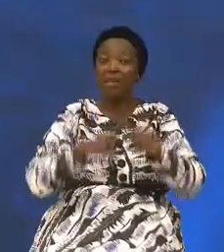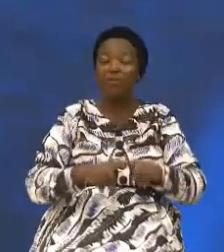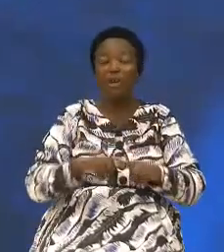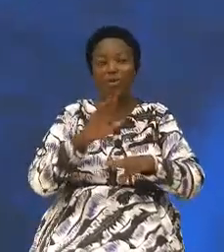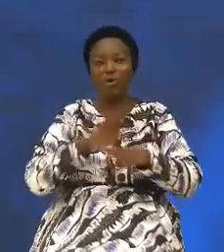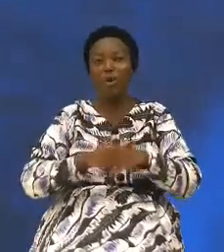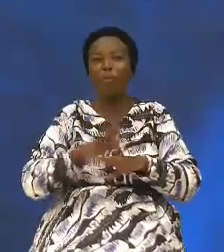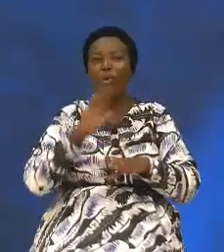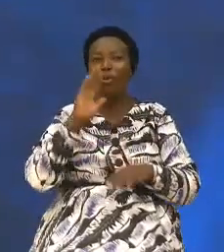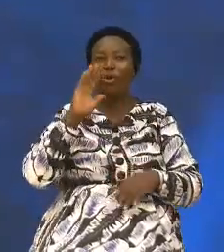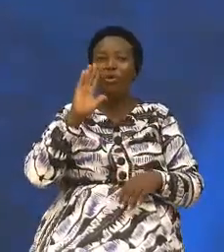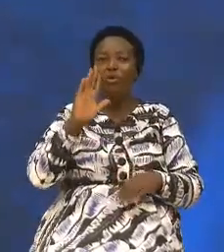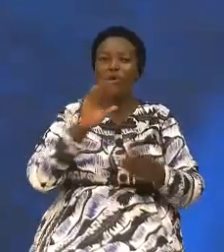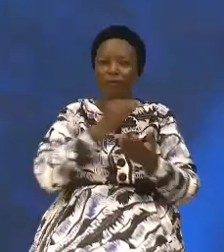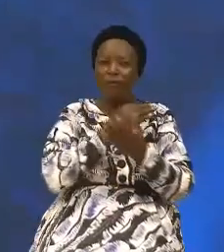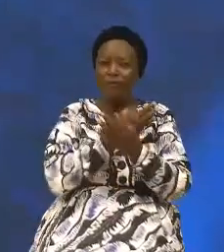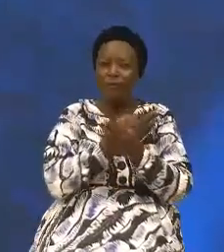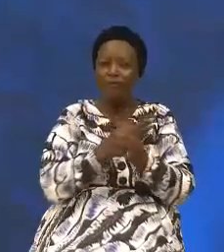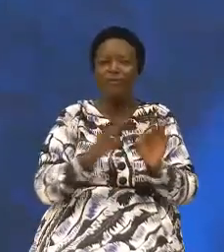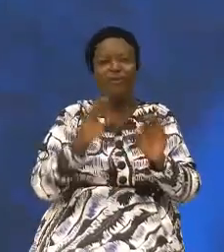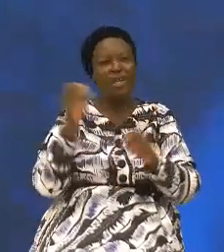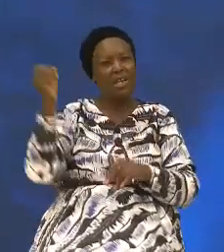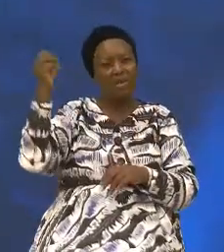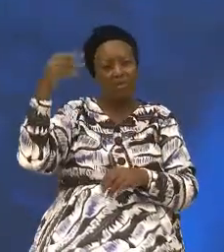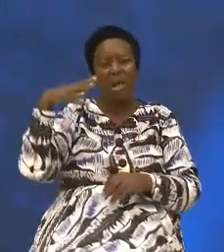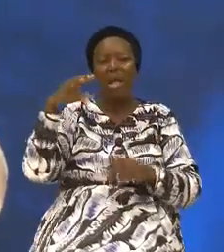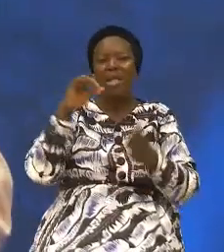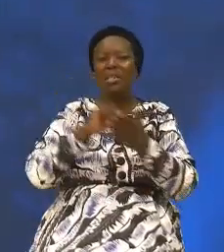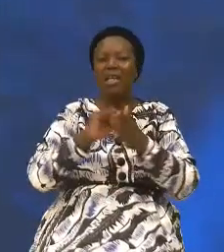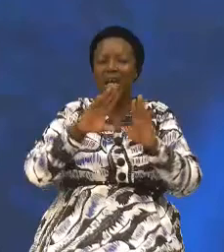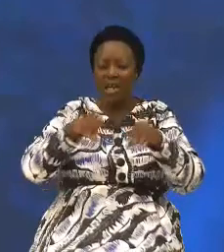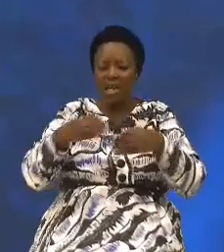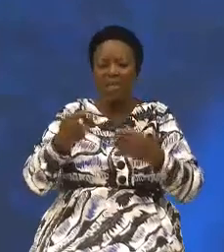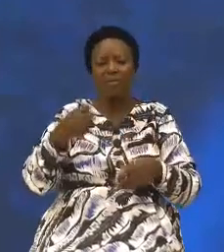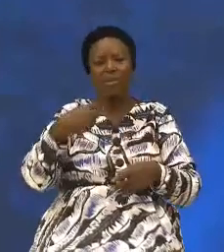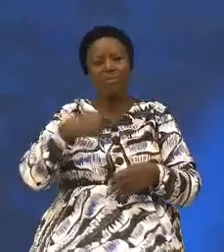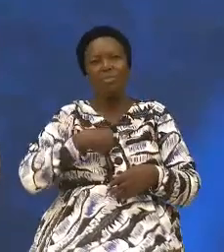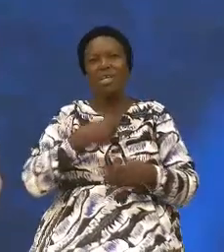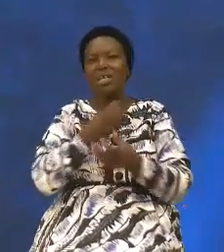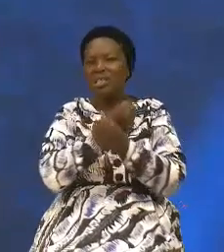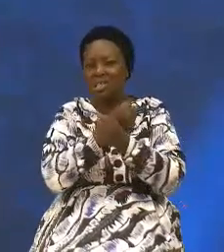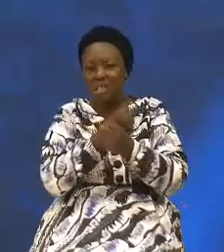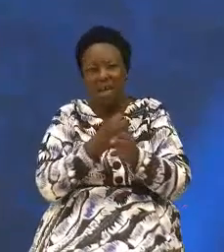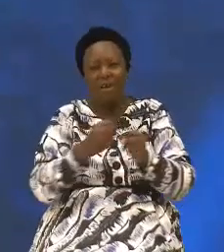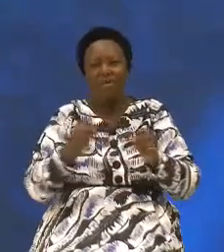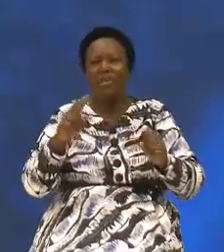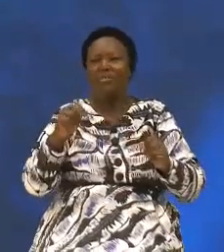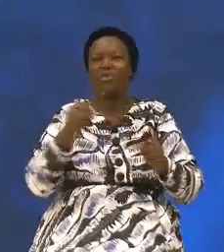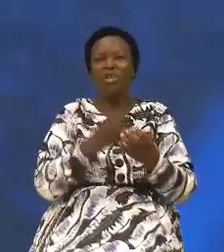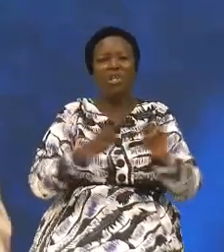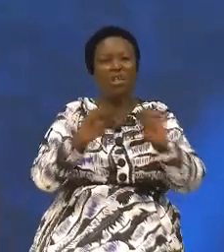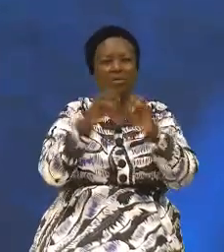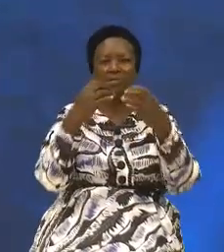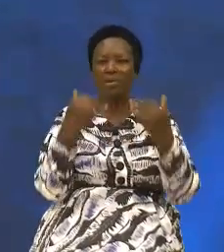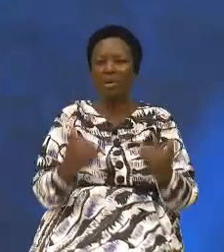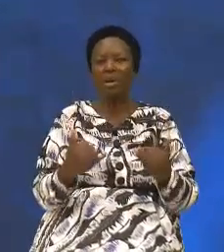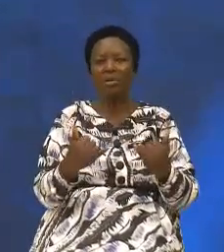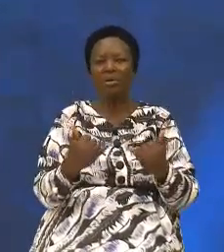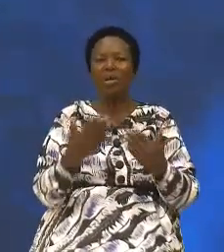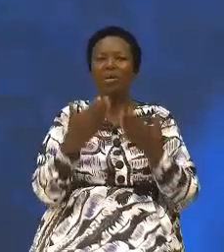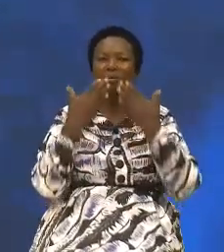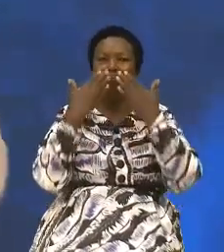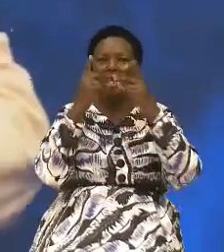upon your free grace that grants me salvation even now. Thank you,